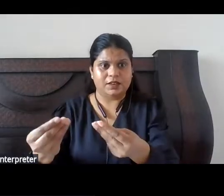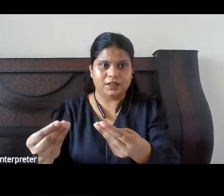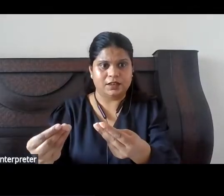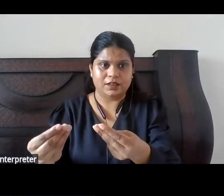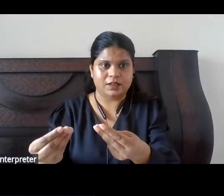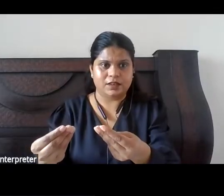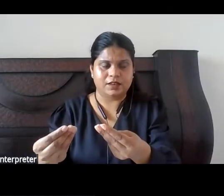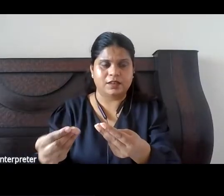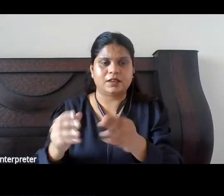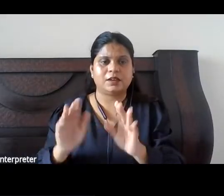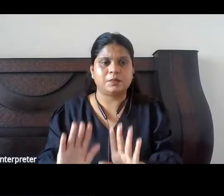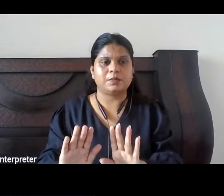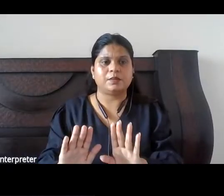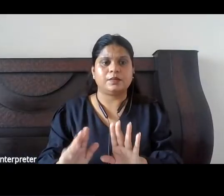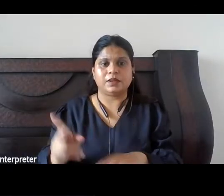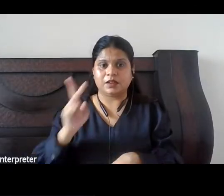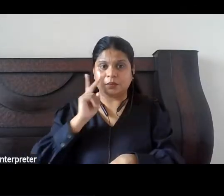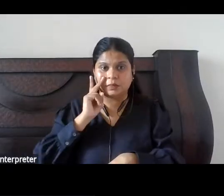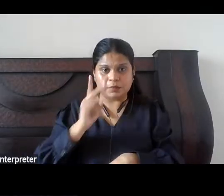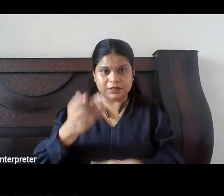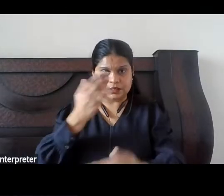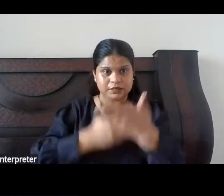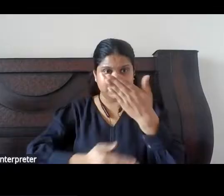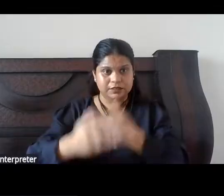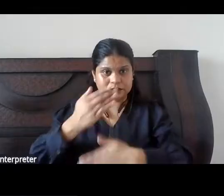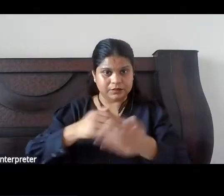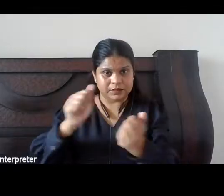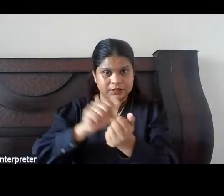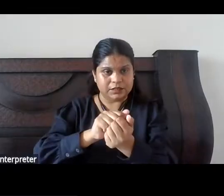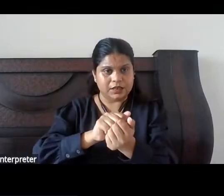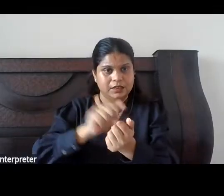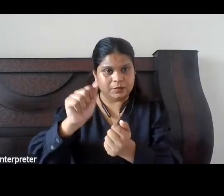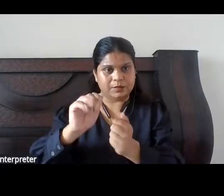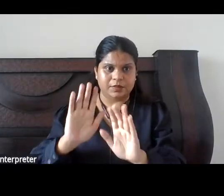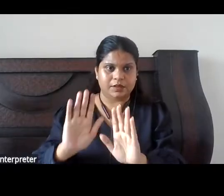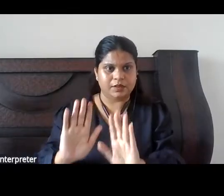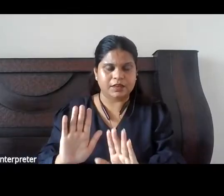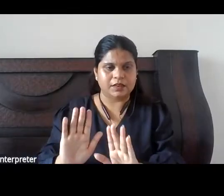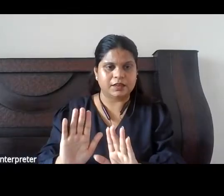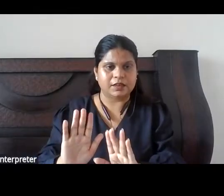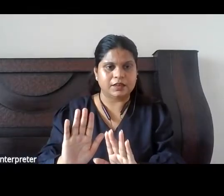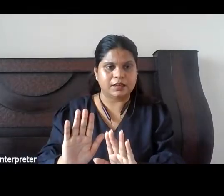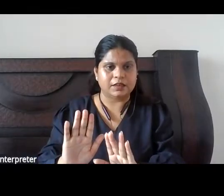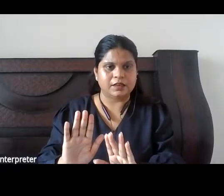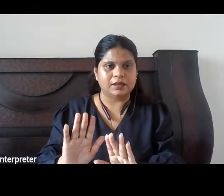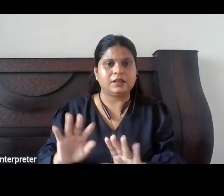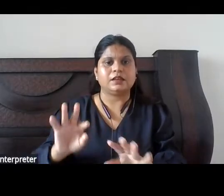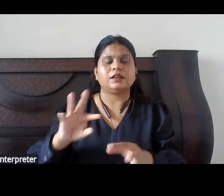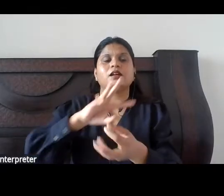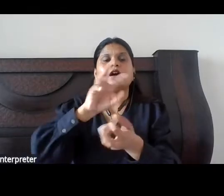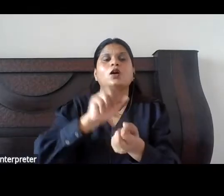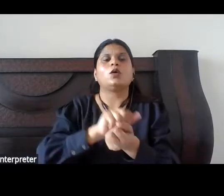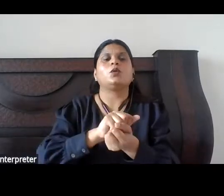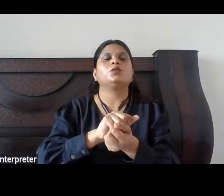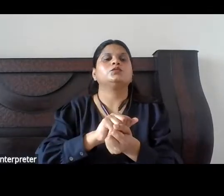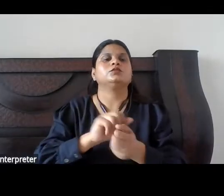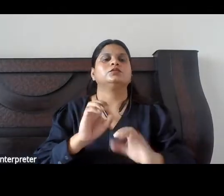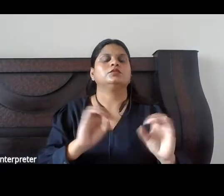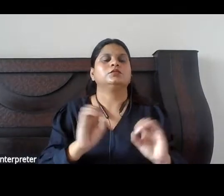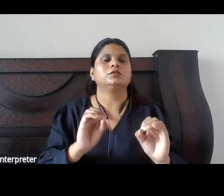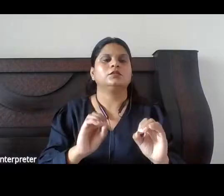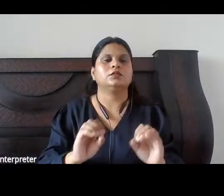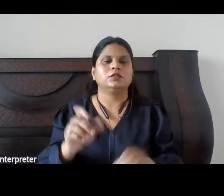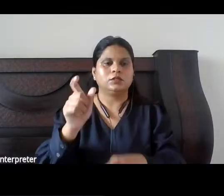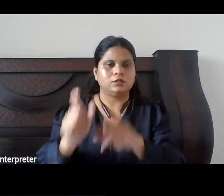especially invisible disabilities, have such certificates. So it does not mean that they should not be counted, and the enumerators should have